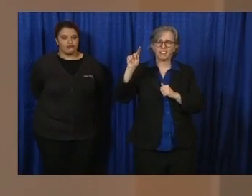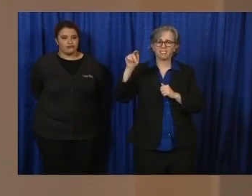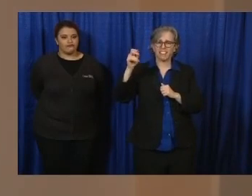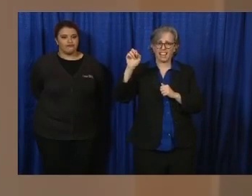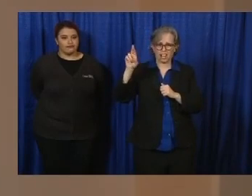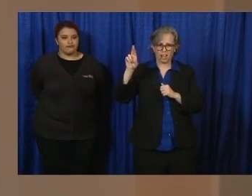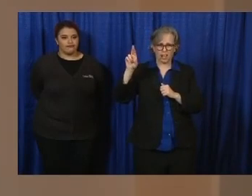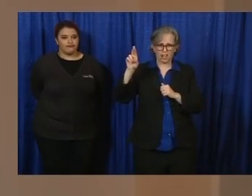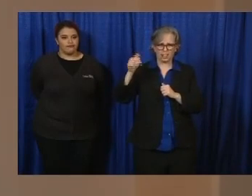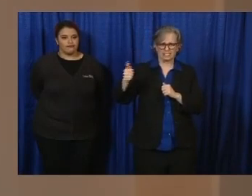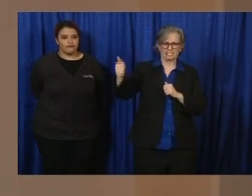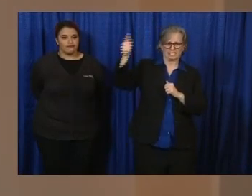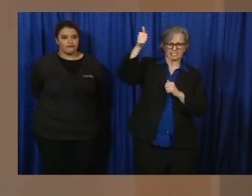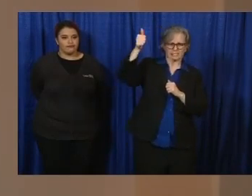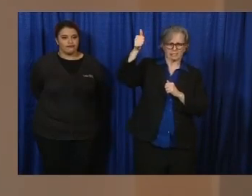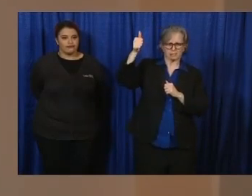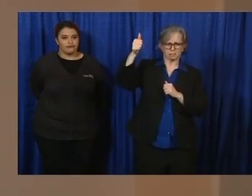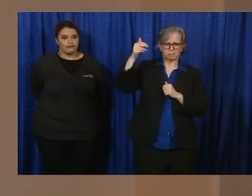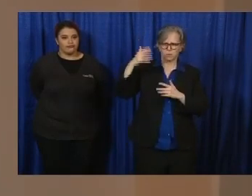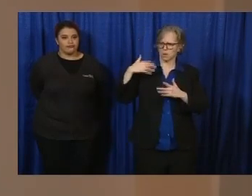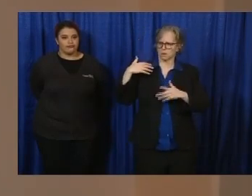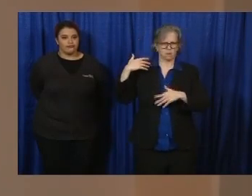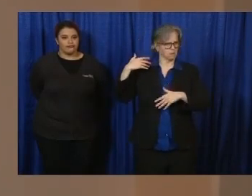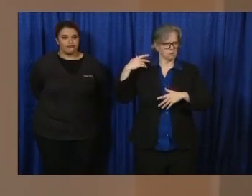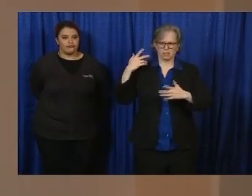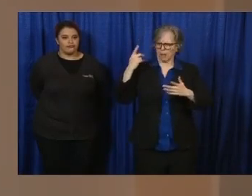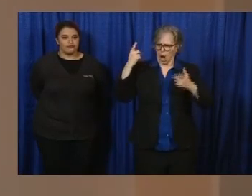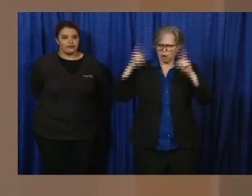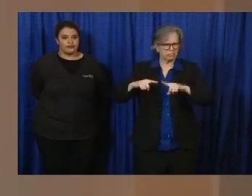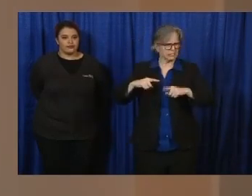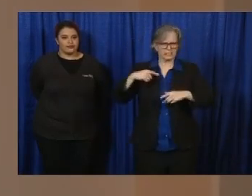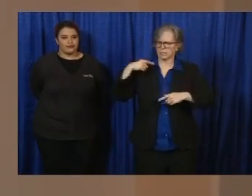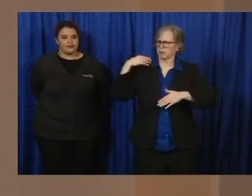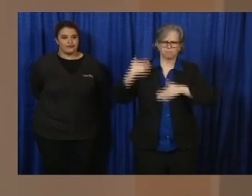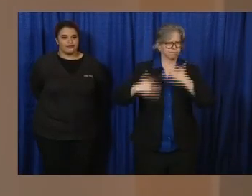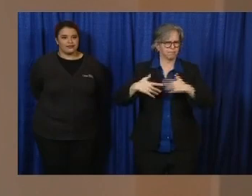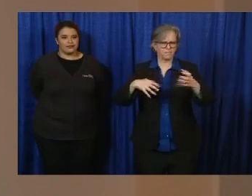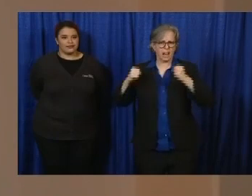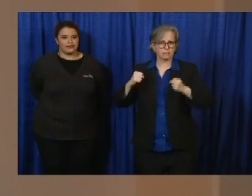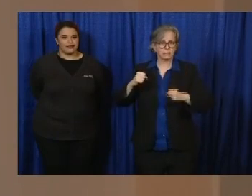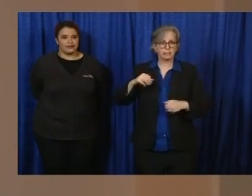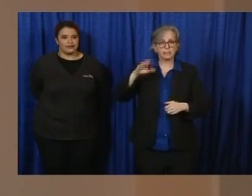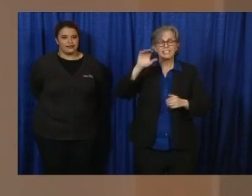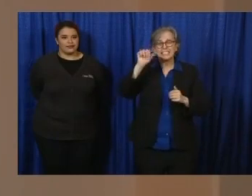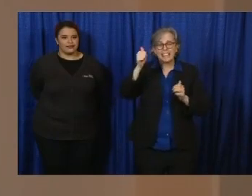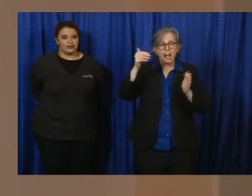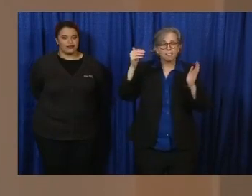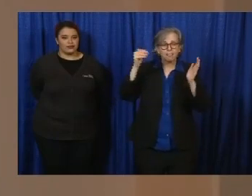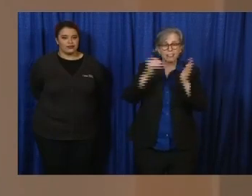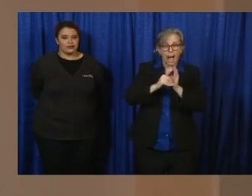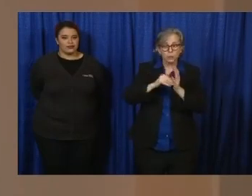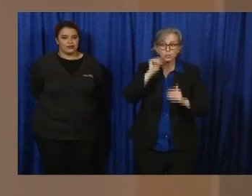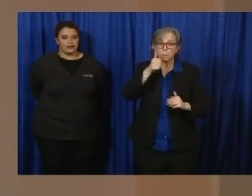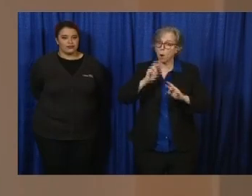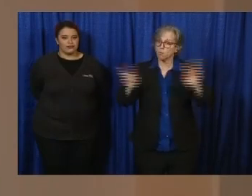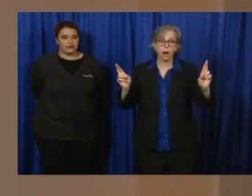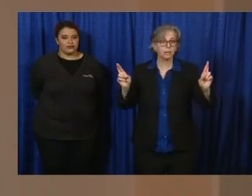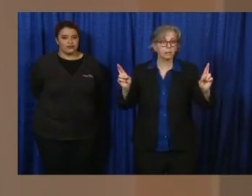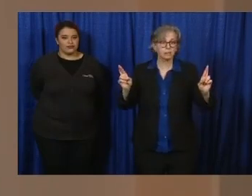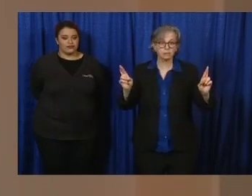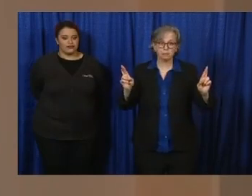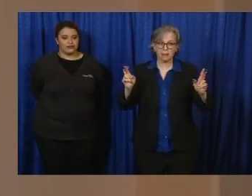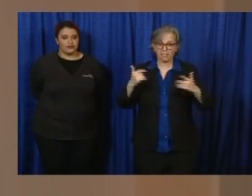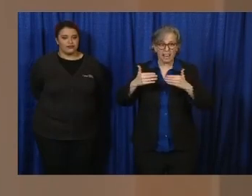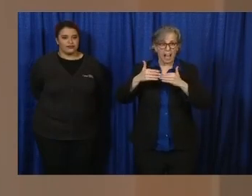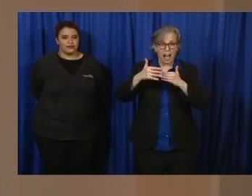can. I know that they expect to do 10,000 tomorrow, and then every day that they can